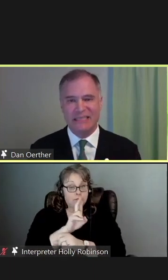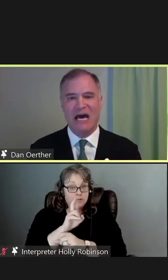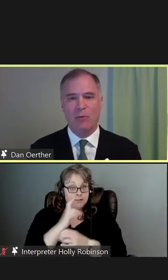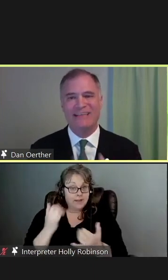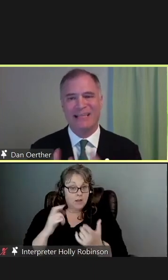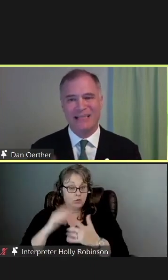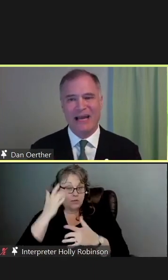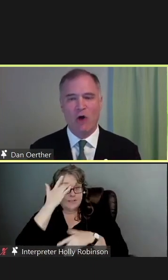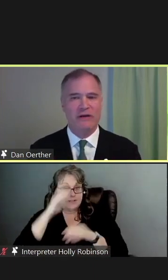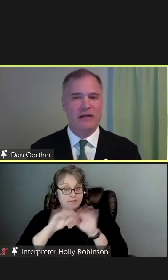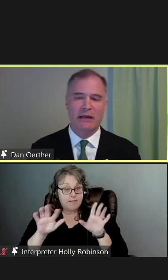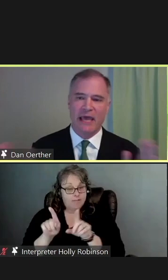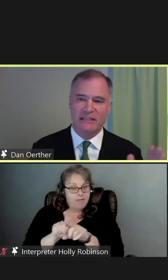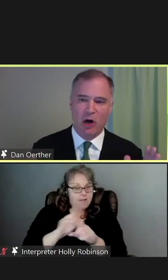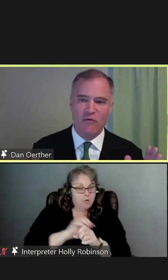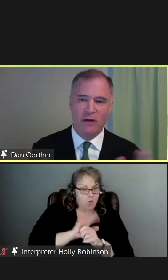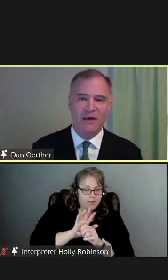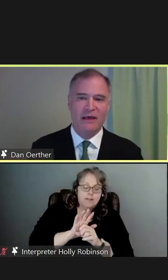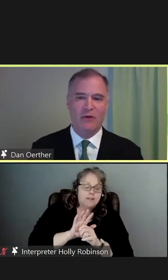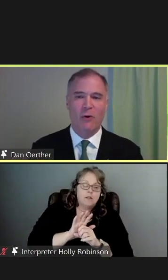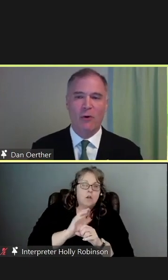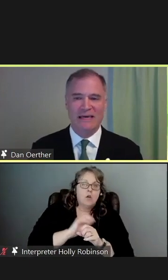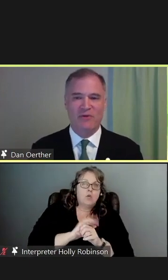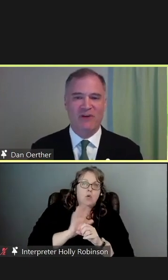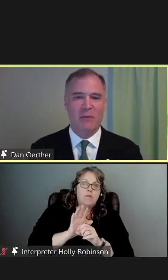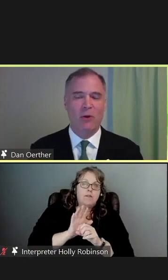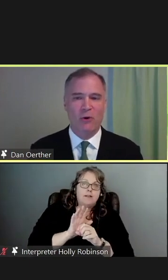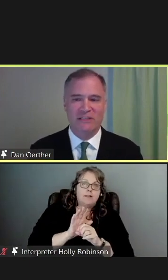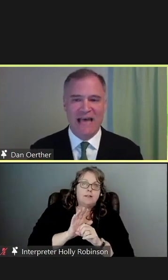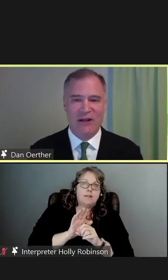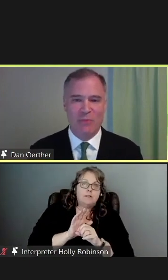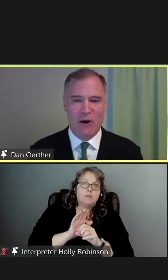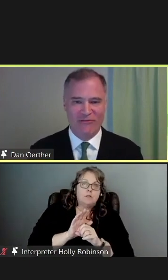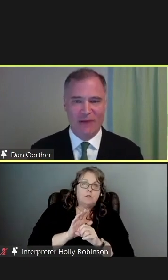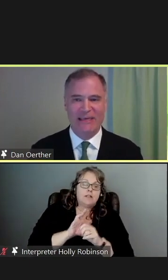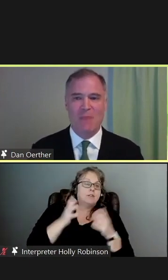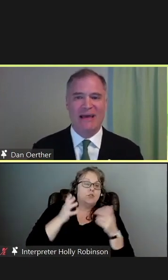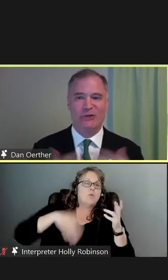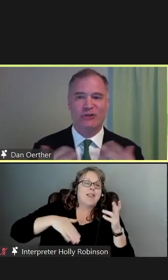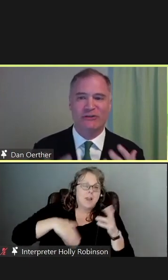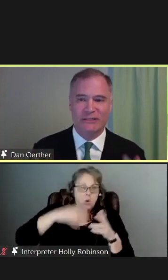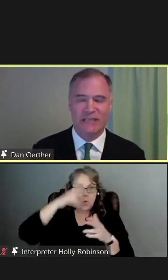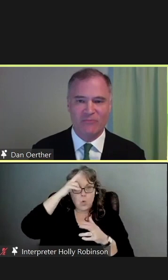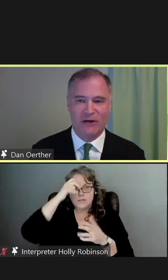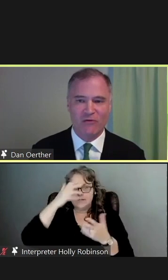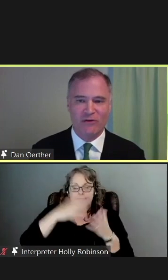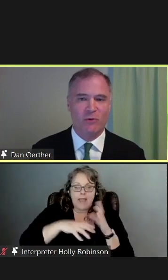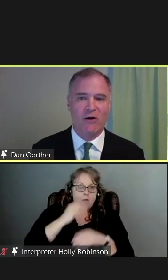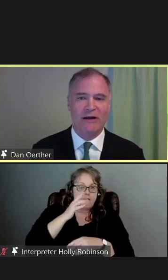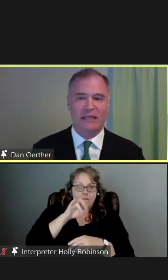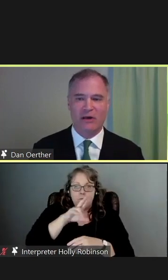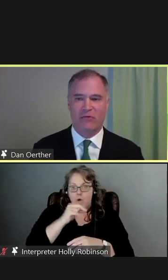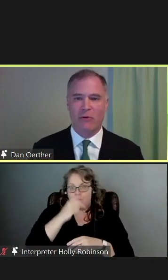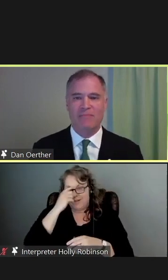disease outbreaks like COVID. Now, in case of COVID, the proverbial horse is out of the barn, right? We can't make an insurance scheme for COVID because we're